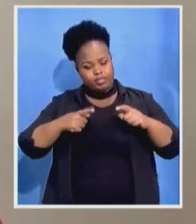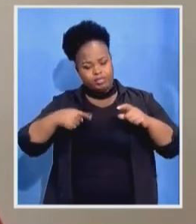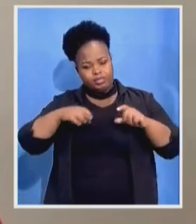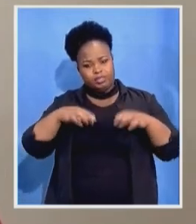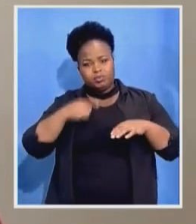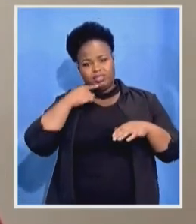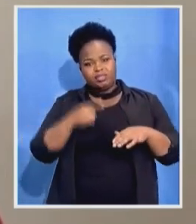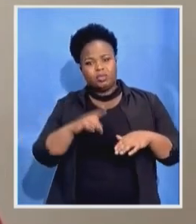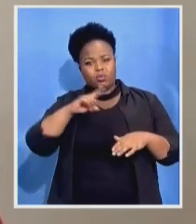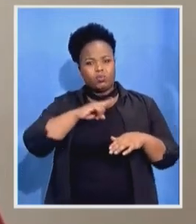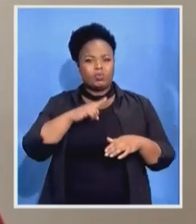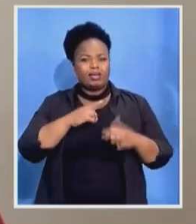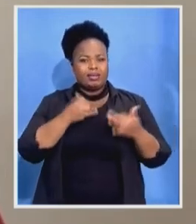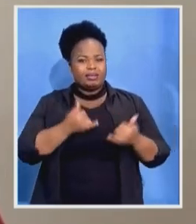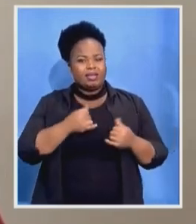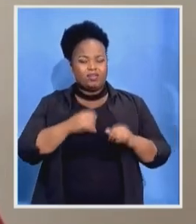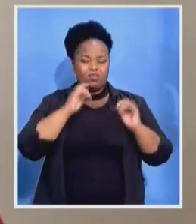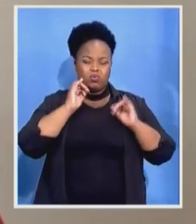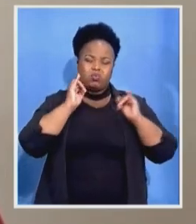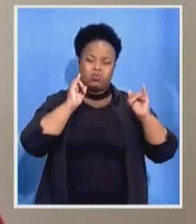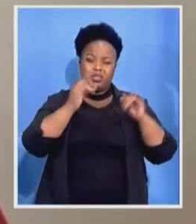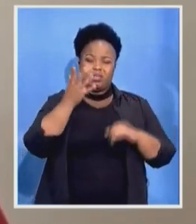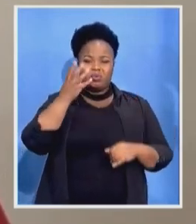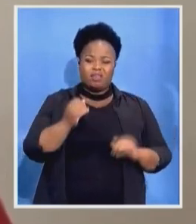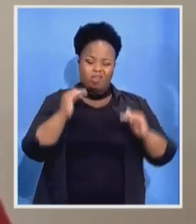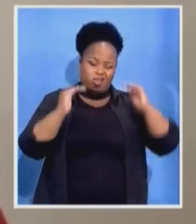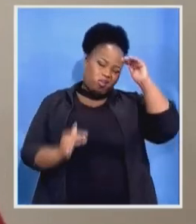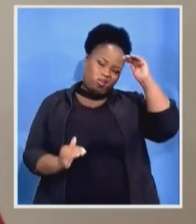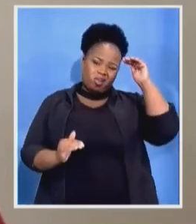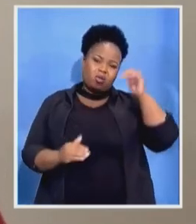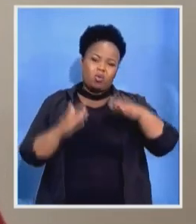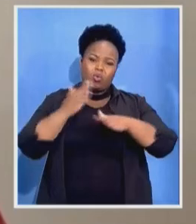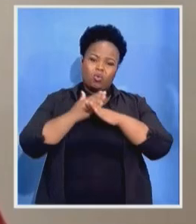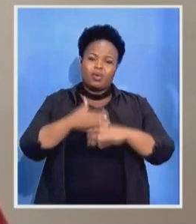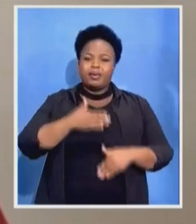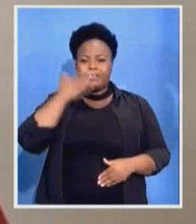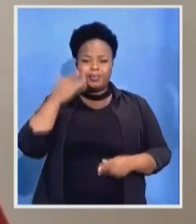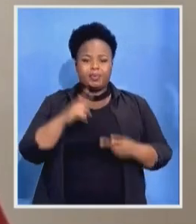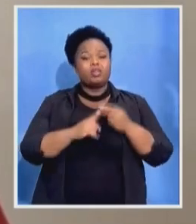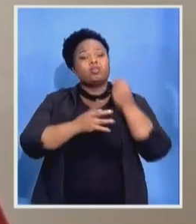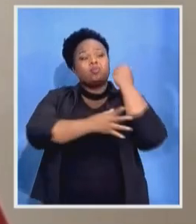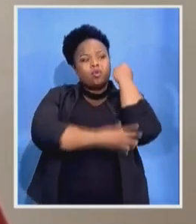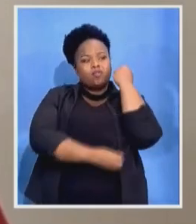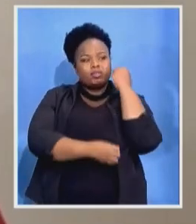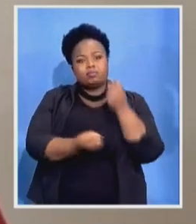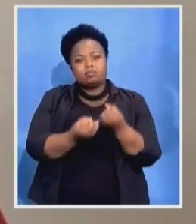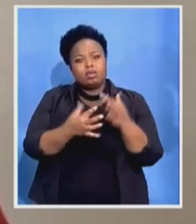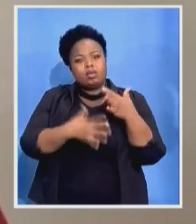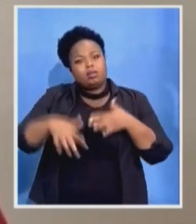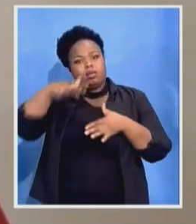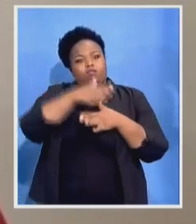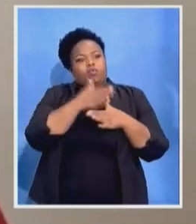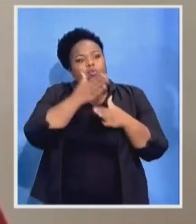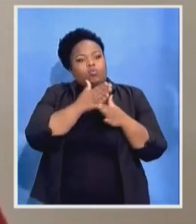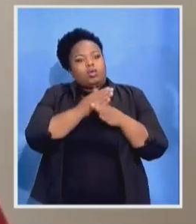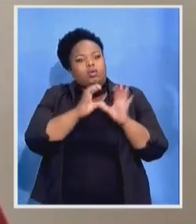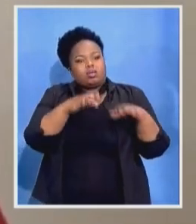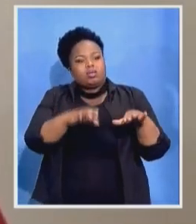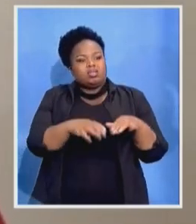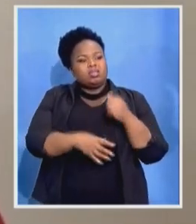of inequality, unemployment, and poverty, many working class and poor households have been struggling to support life